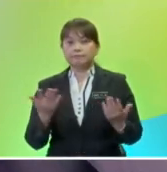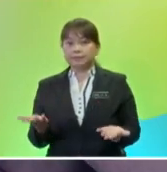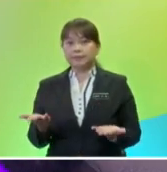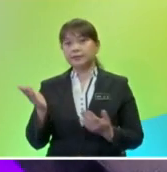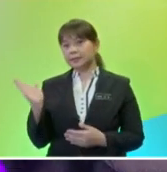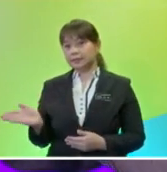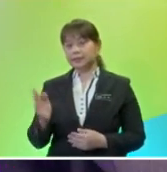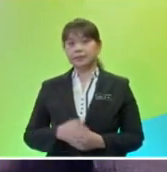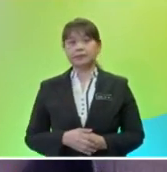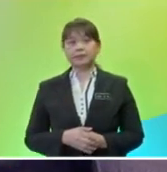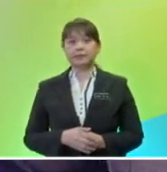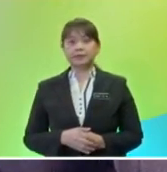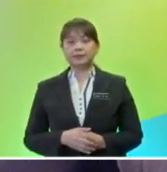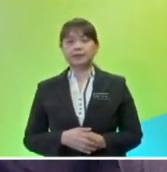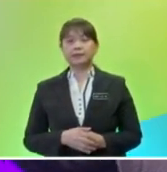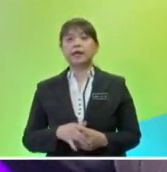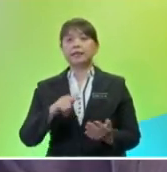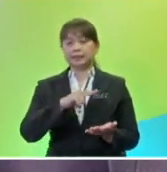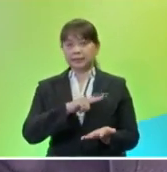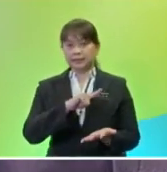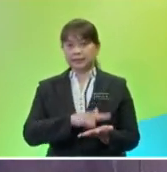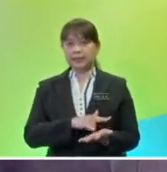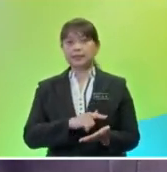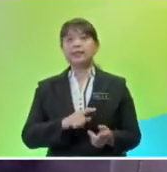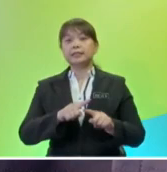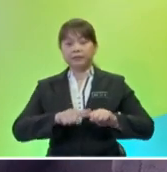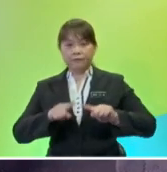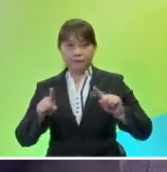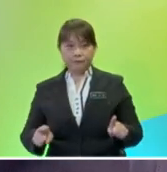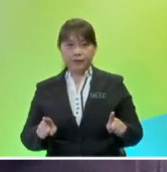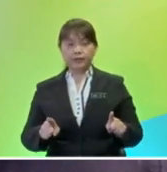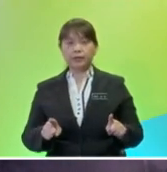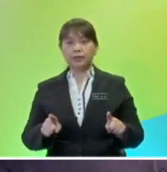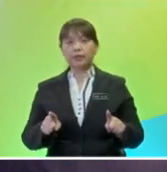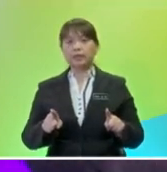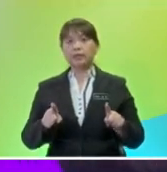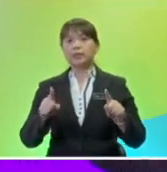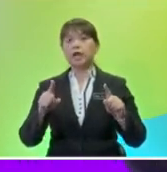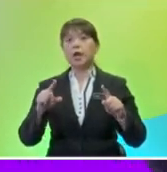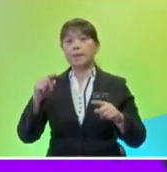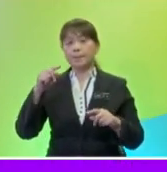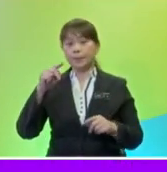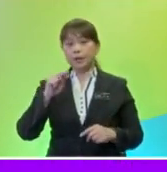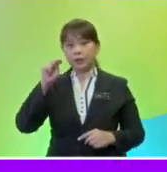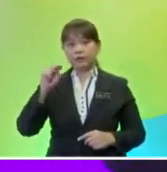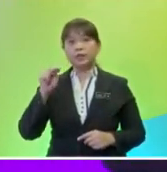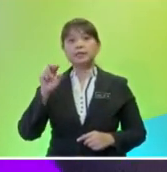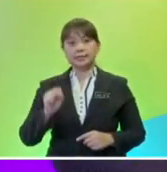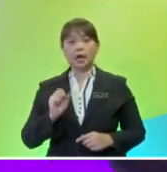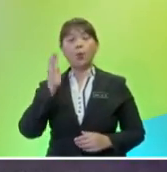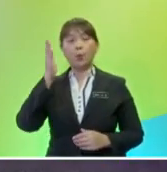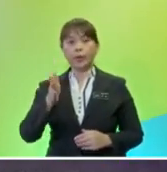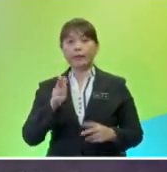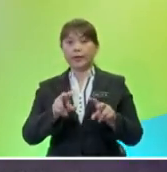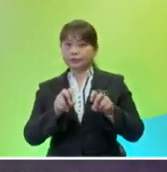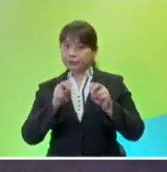It's sticking. So the different poles will be attracted to each other. Okay. Okay, but the same